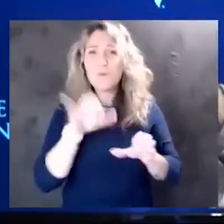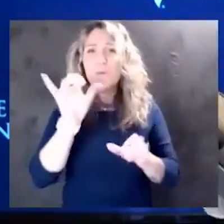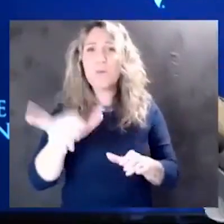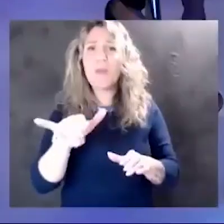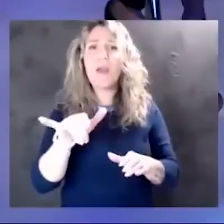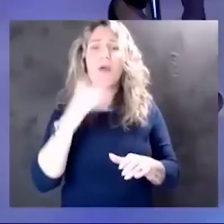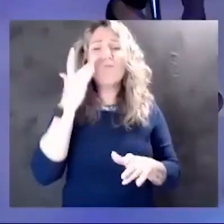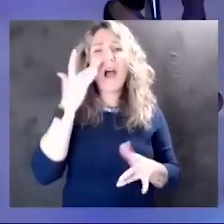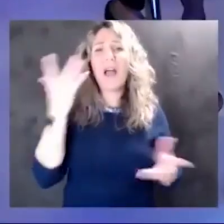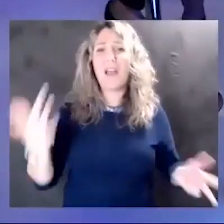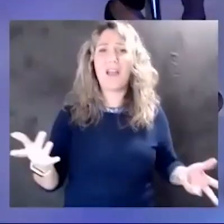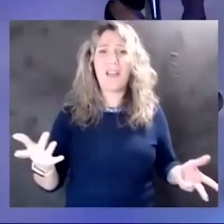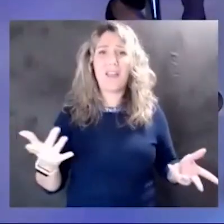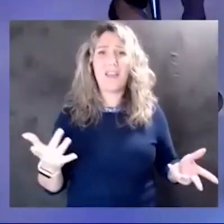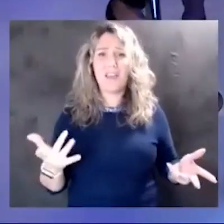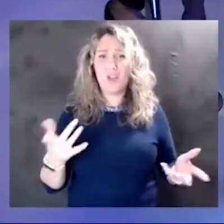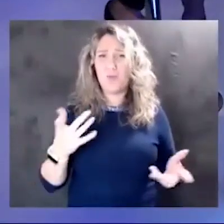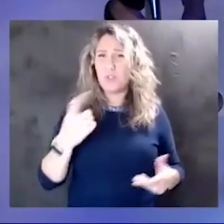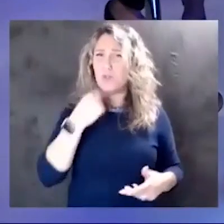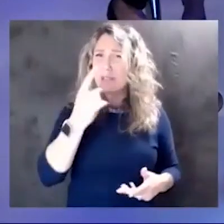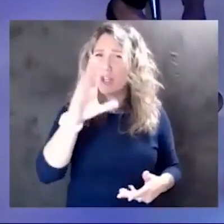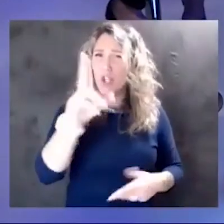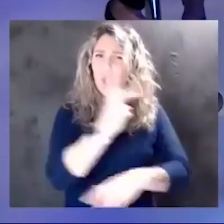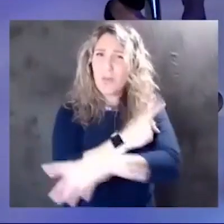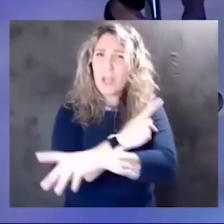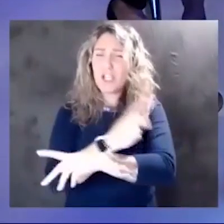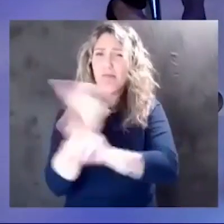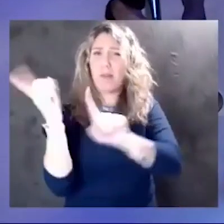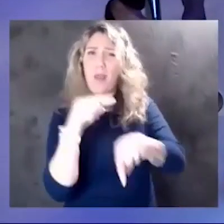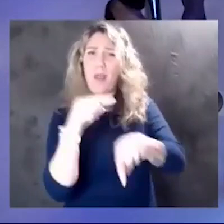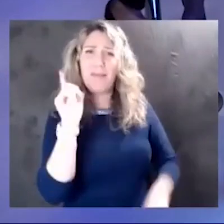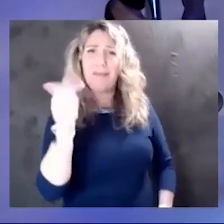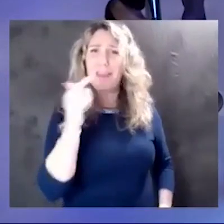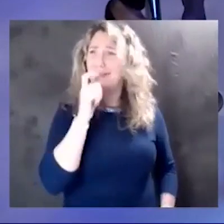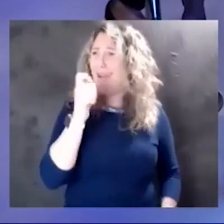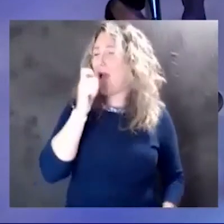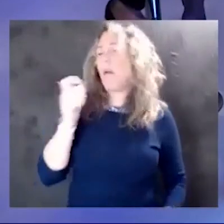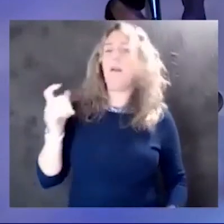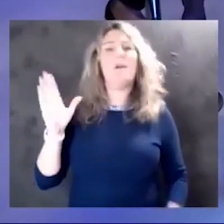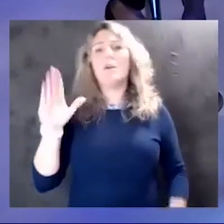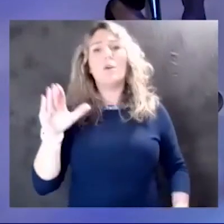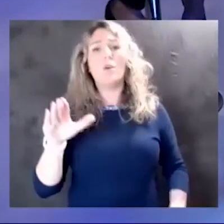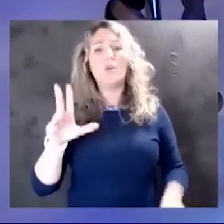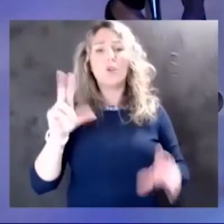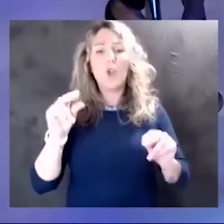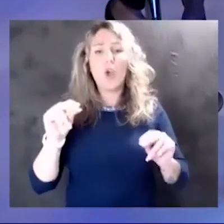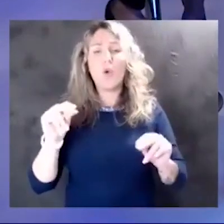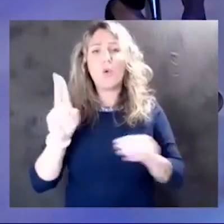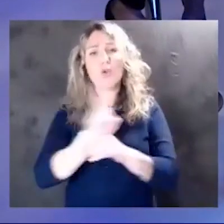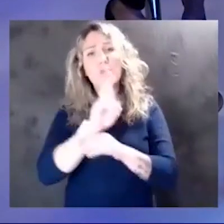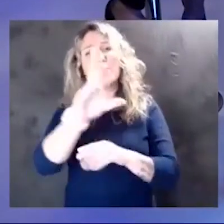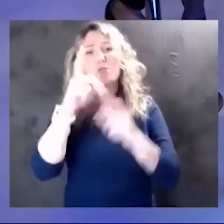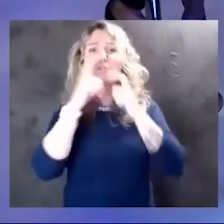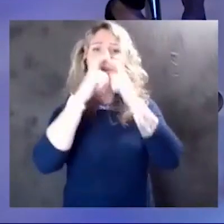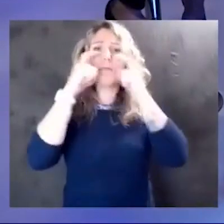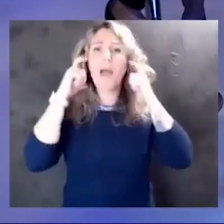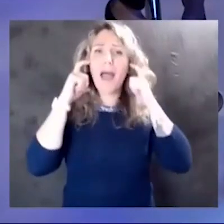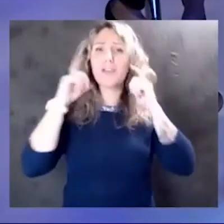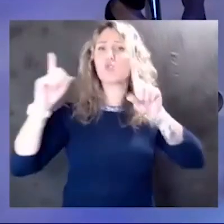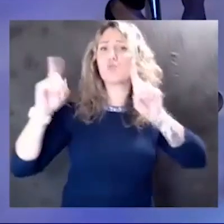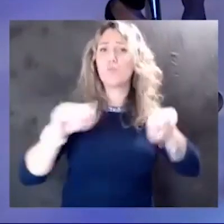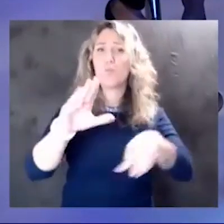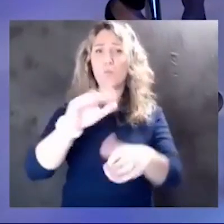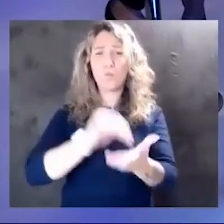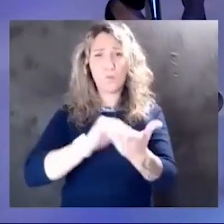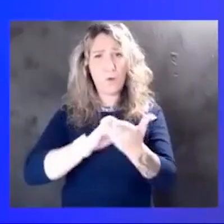tell your patients to come later? Don't come right now. Is that a good idea? Yeah. Wear your mask. Wear them properly. Have them wear their mask, and